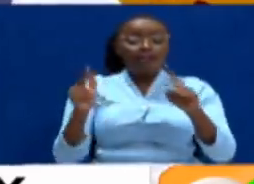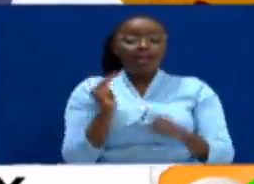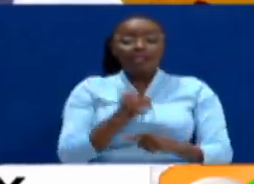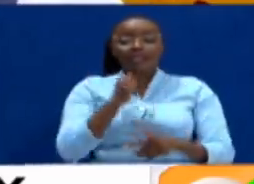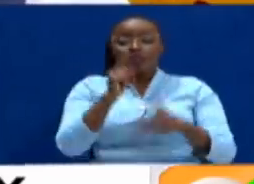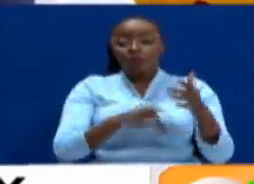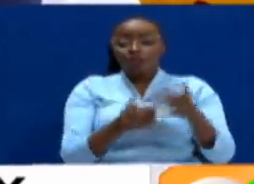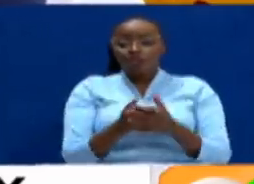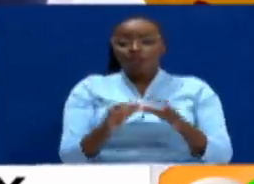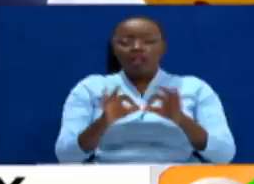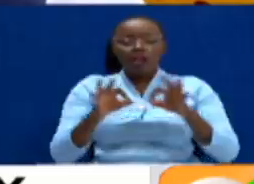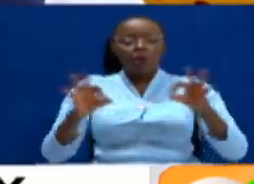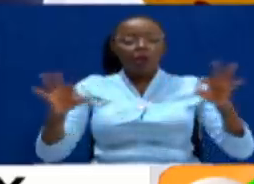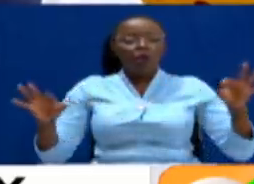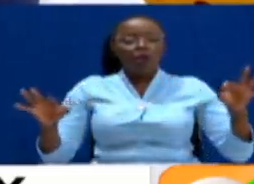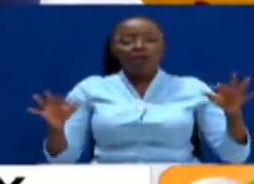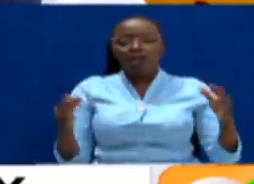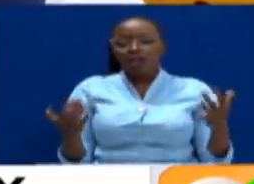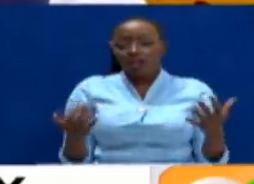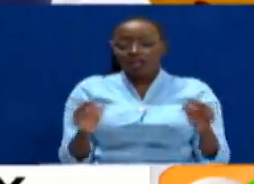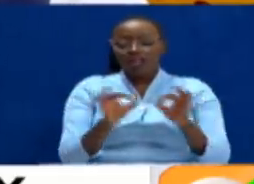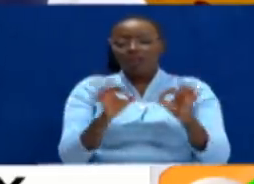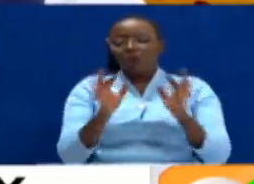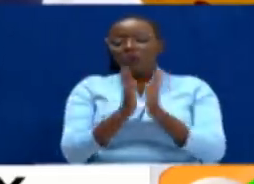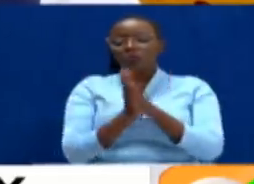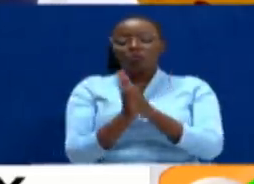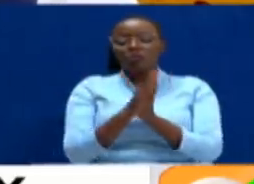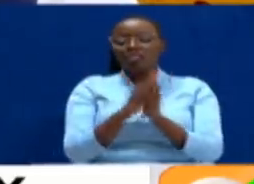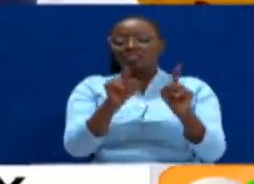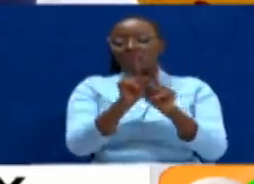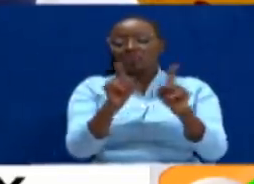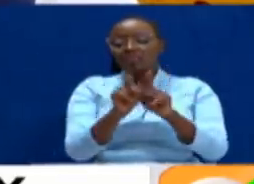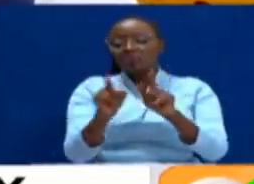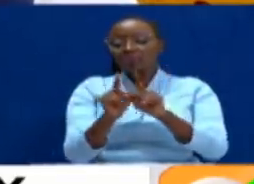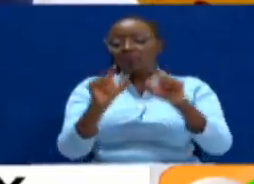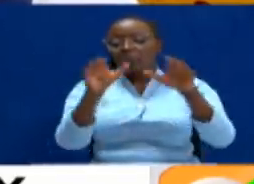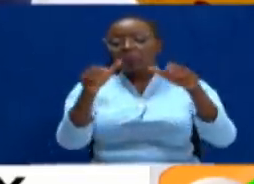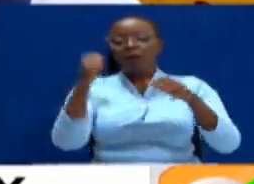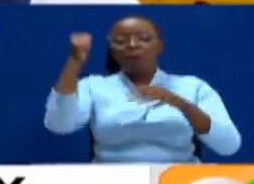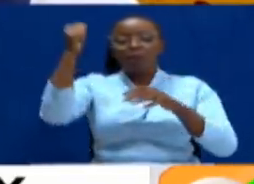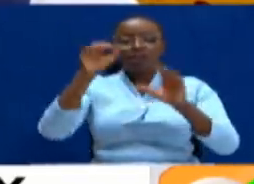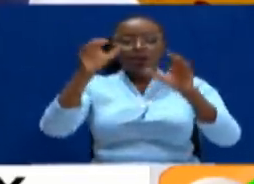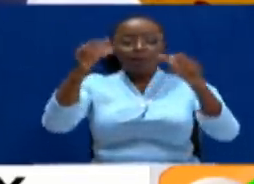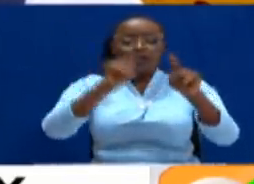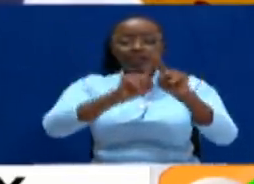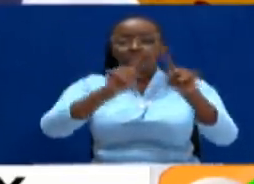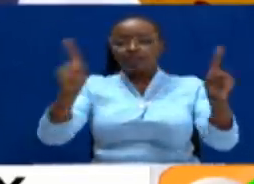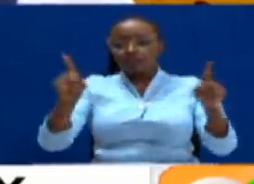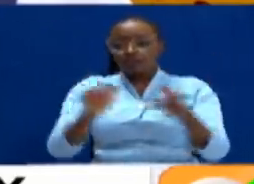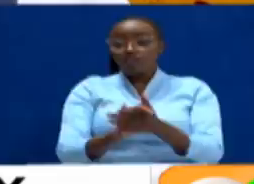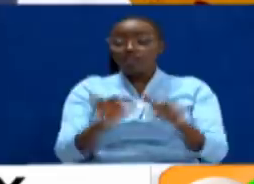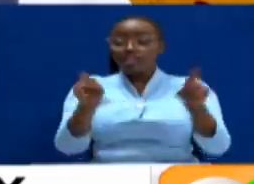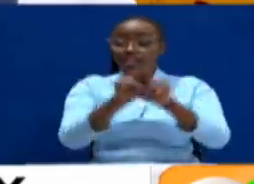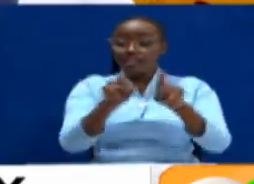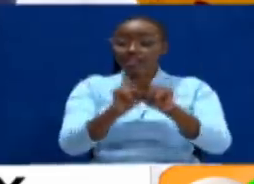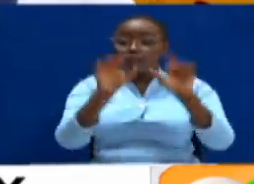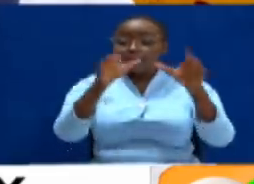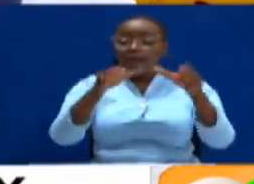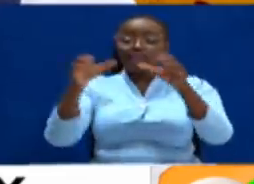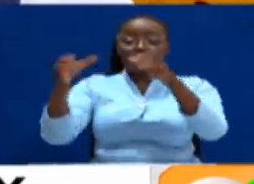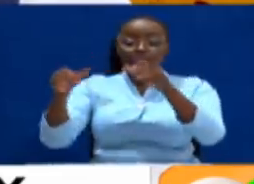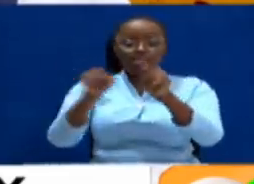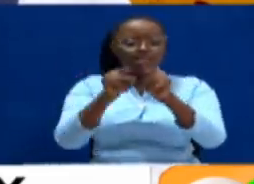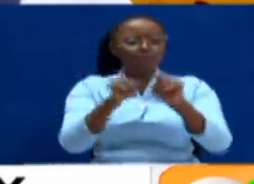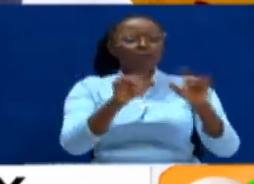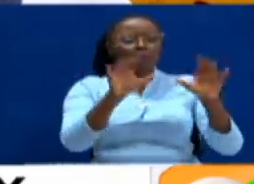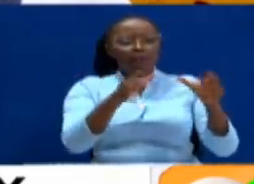is a long-running story of the same party. Different mutations.